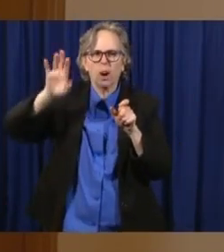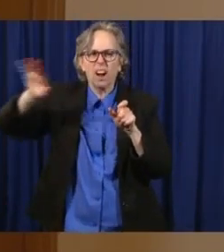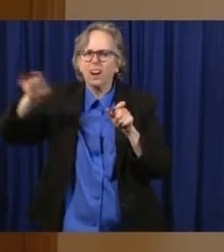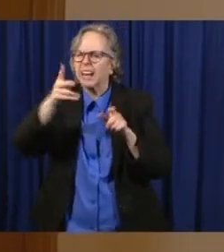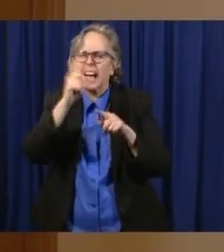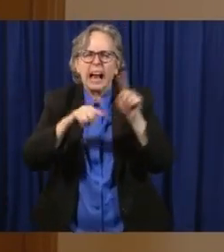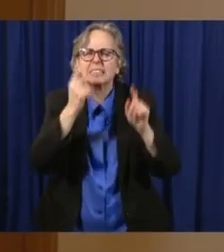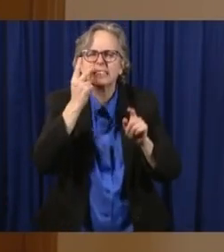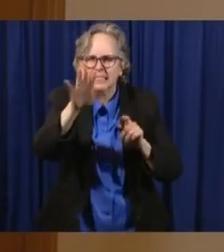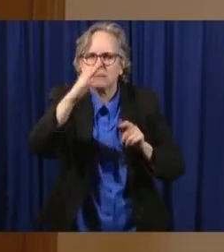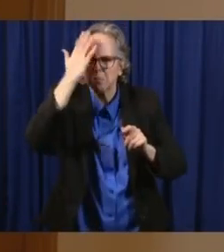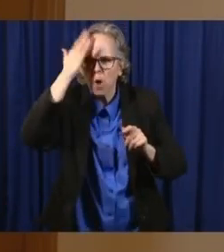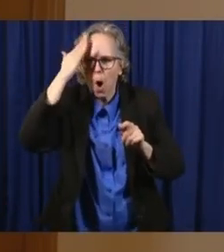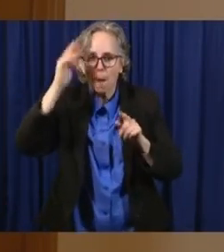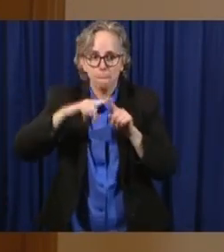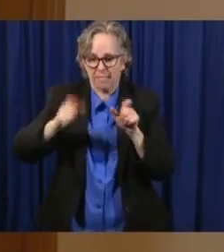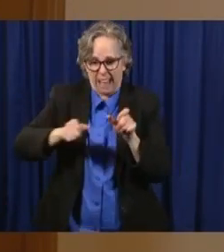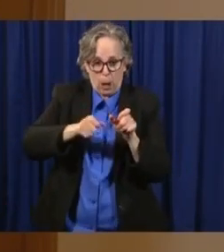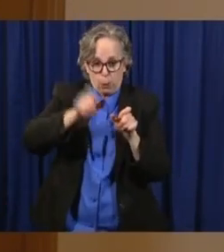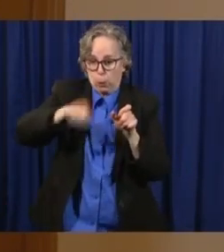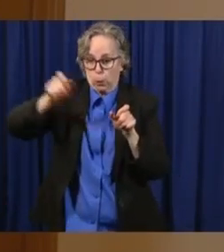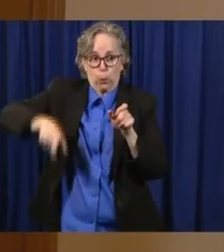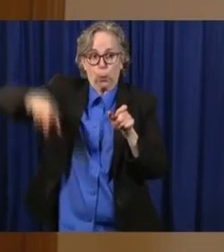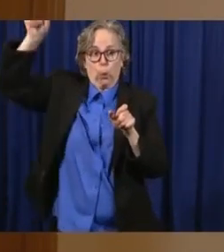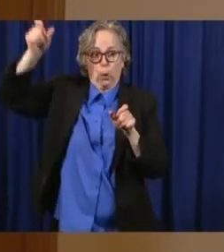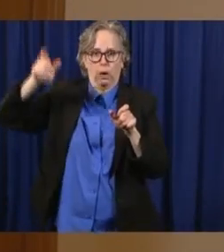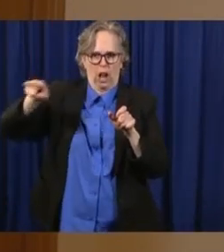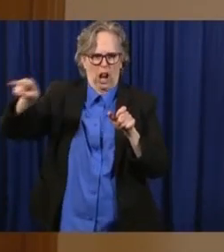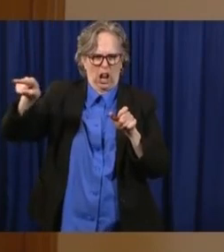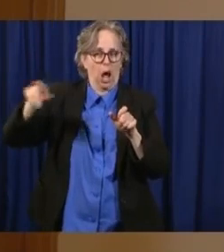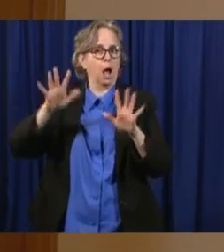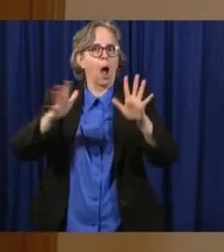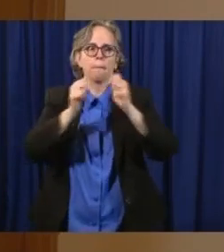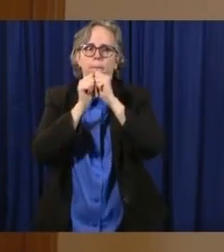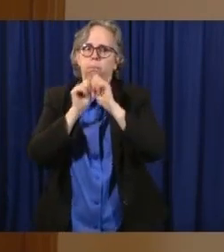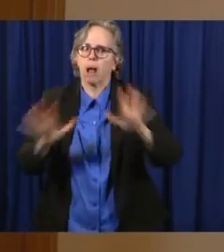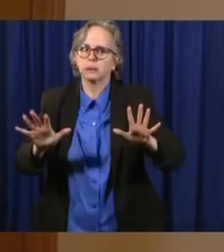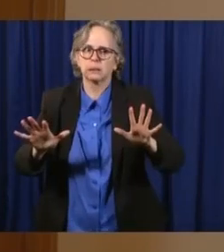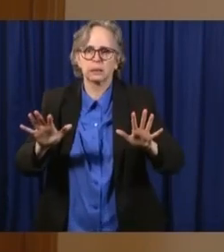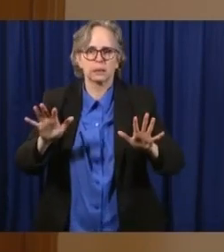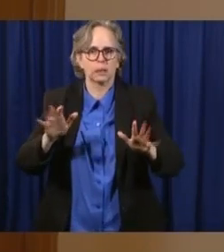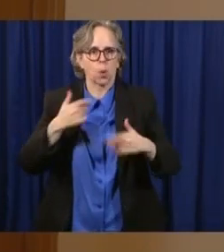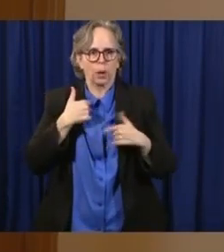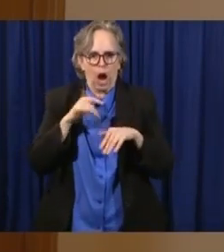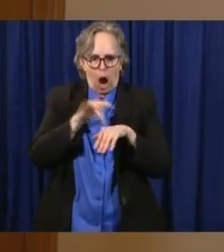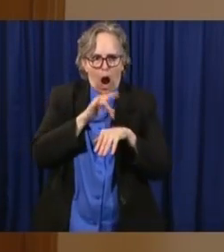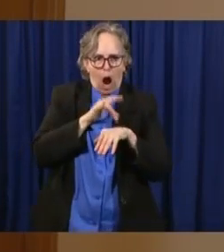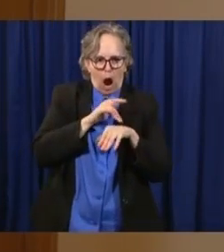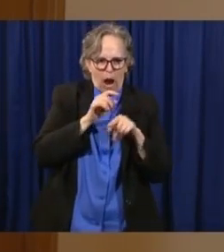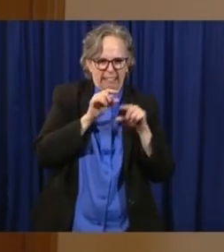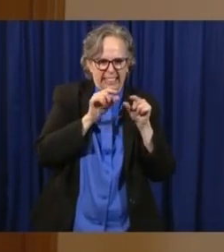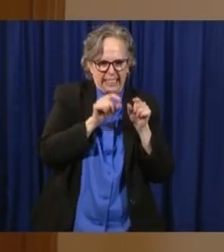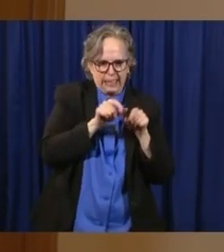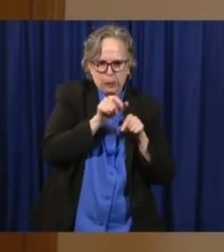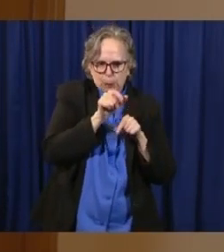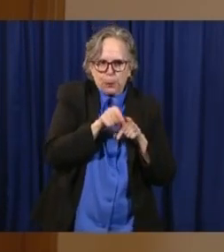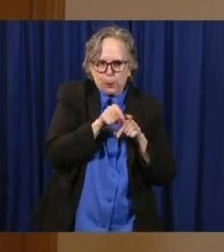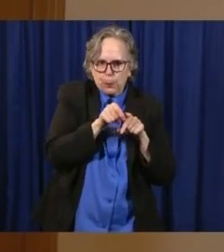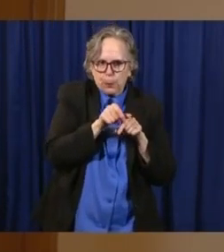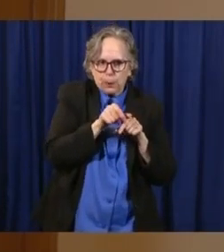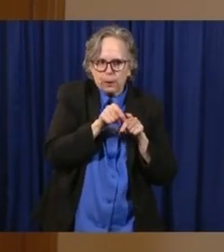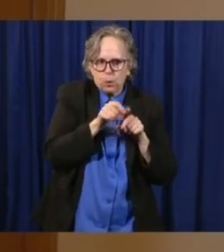screen. But we're very blessed to be in this category of the early mitigation, and we got to stay